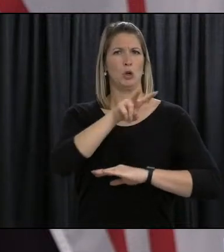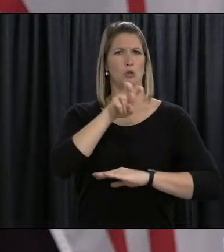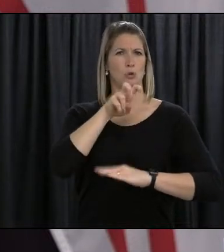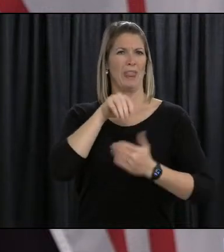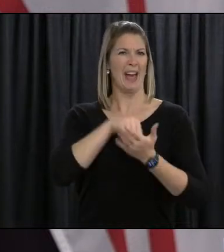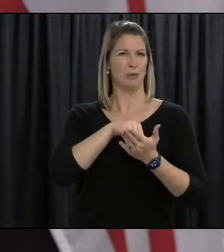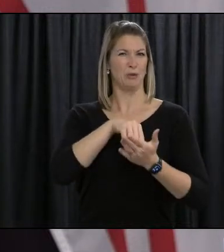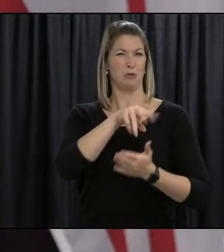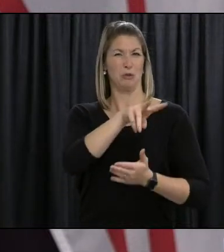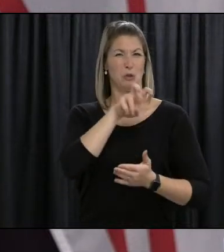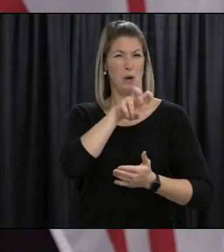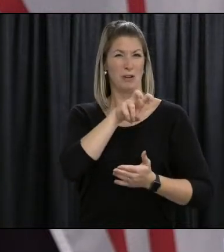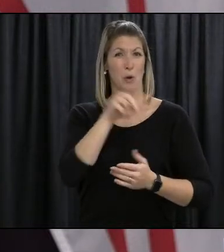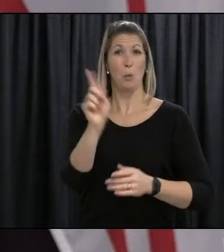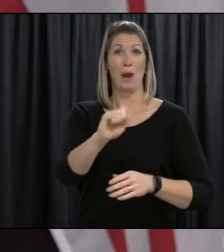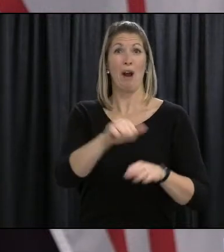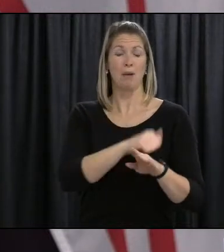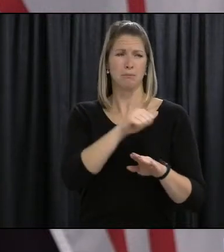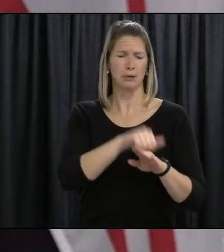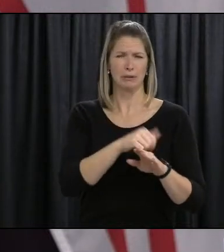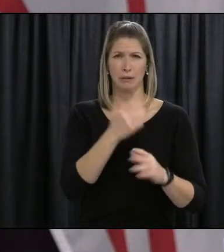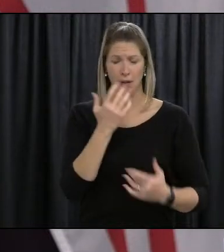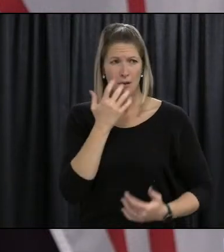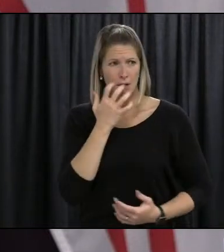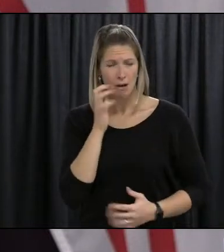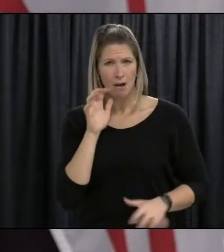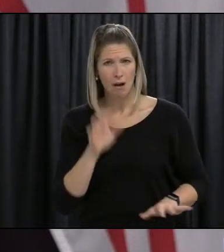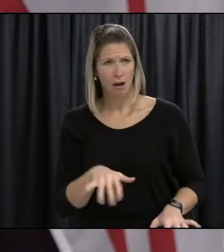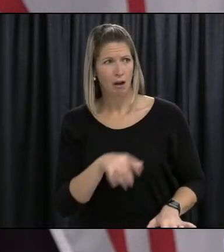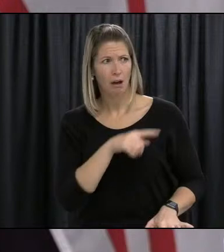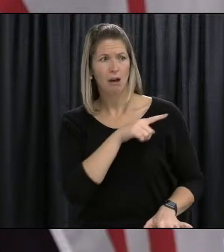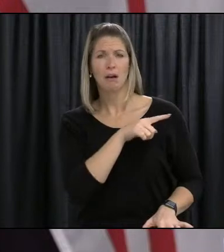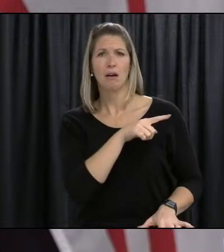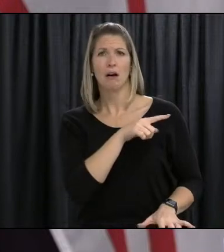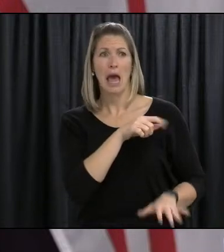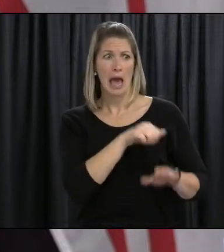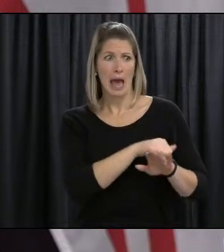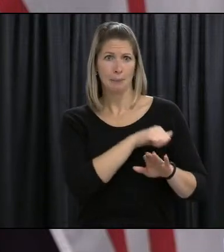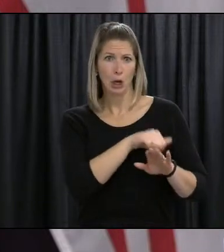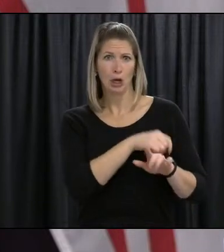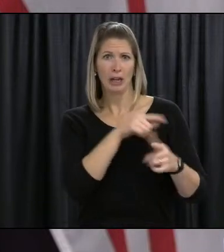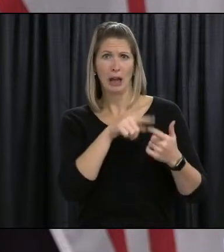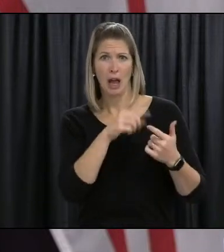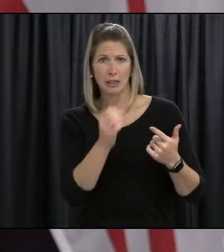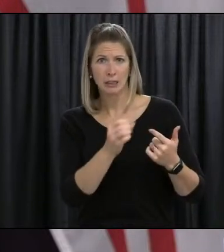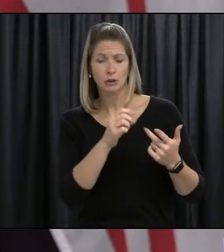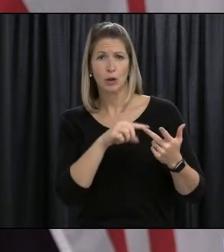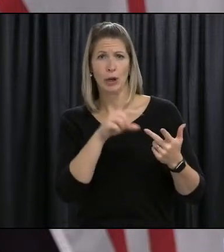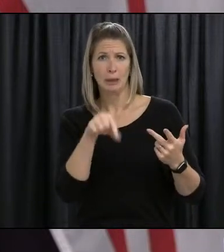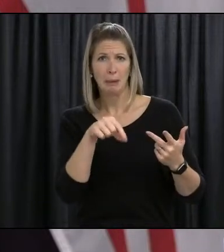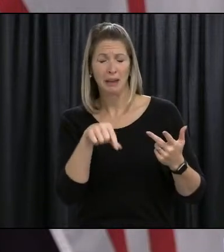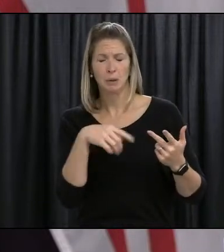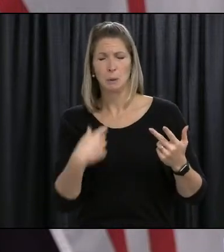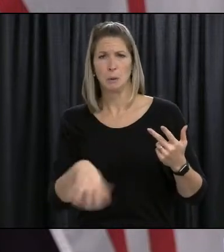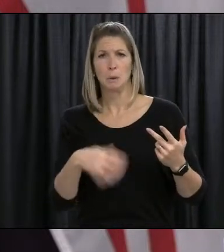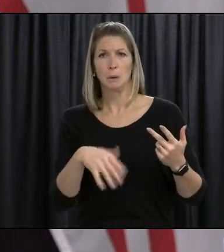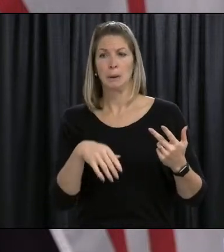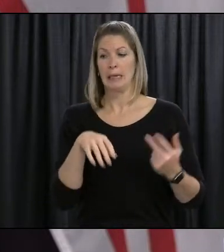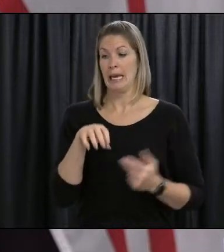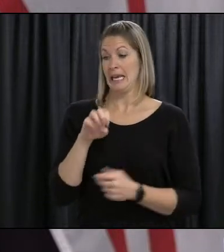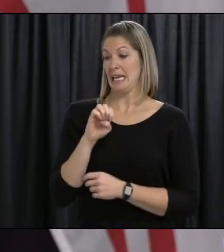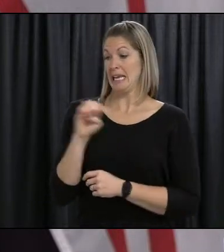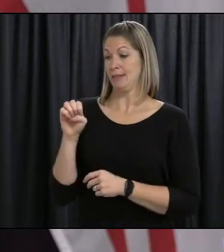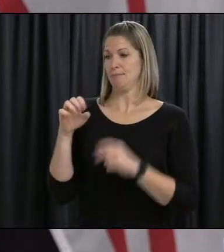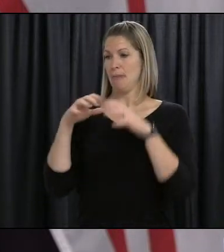of concern for all of us. The Atlantic bubble, however, in that same period had just 1